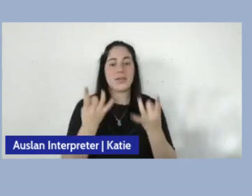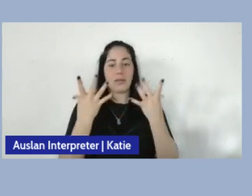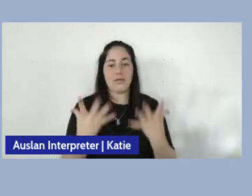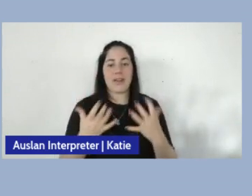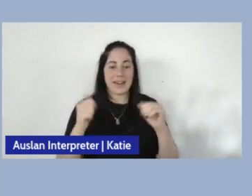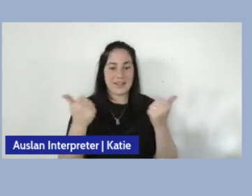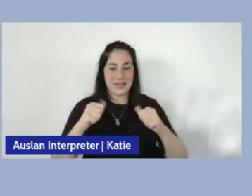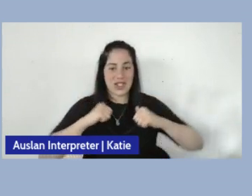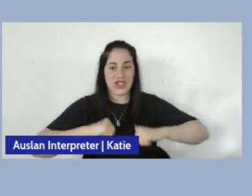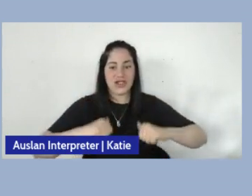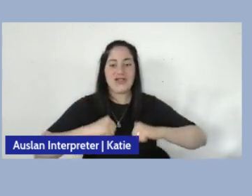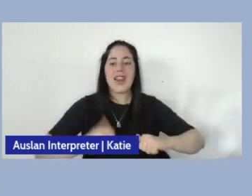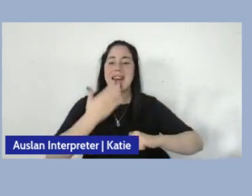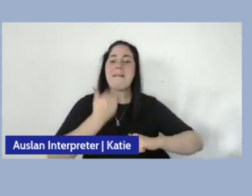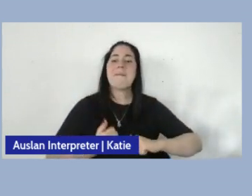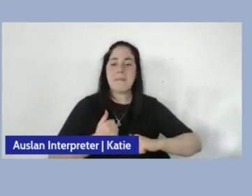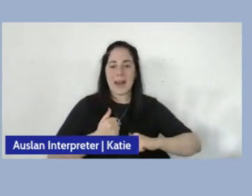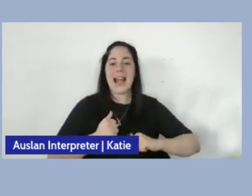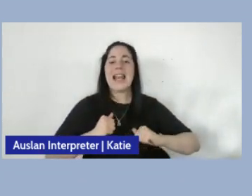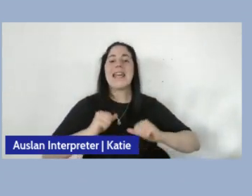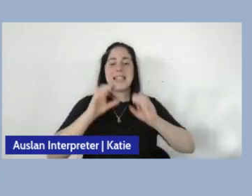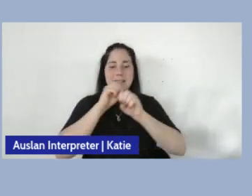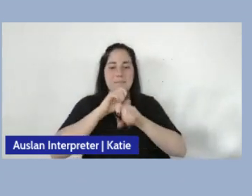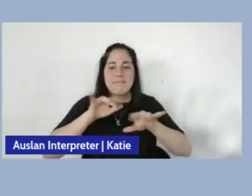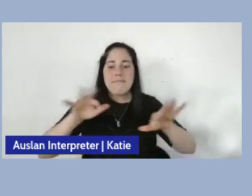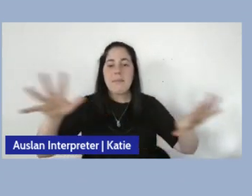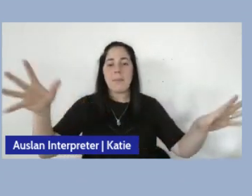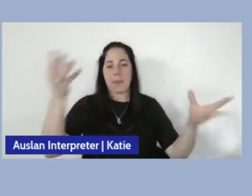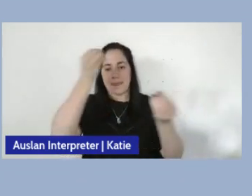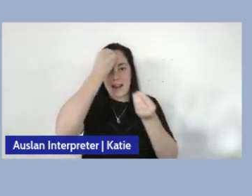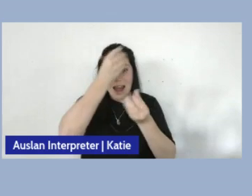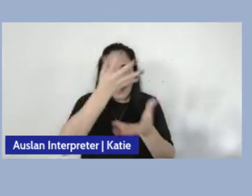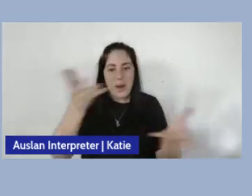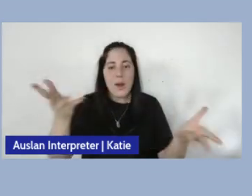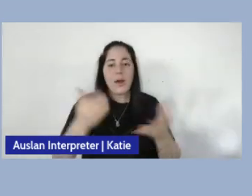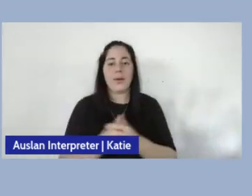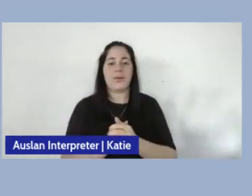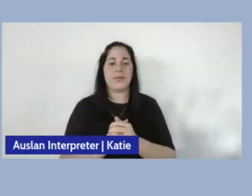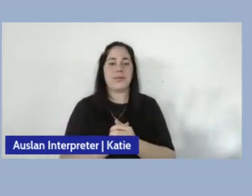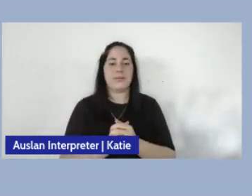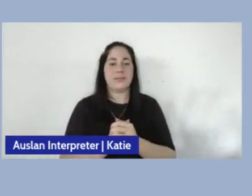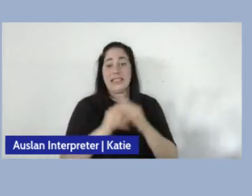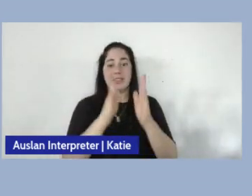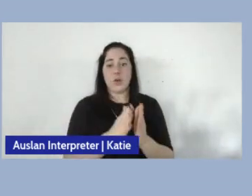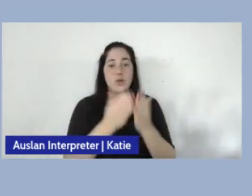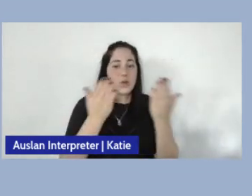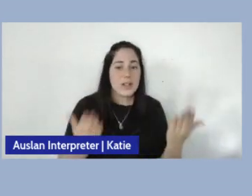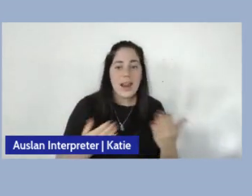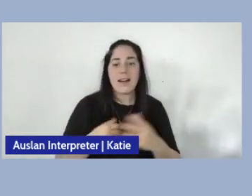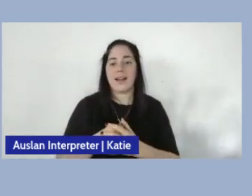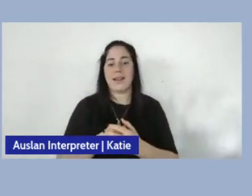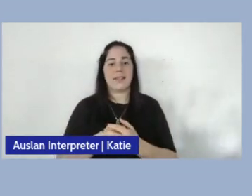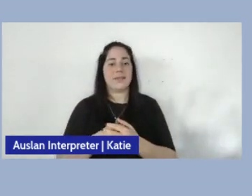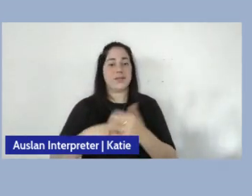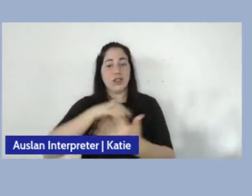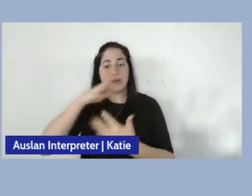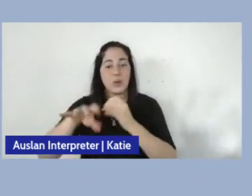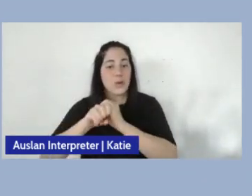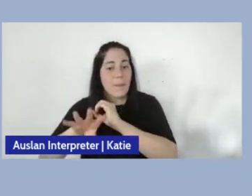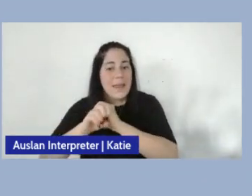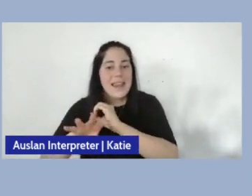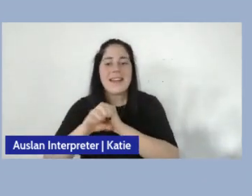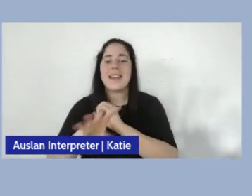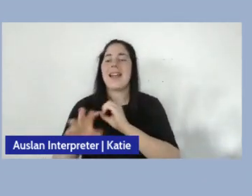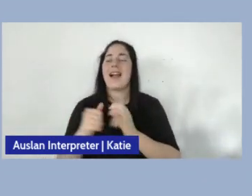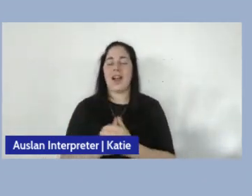please spread the word. So email our link to your colleagues, put it in your newsletter, put it on your socials. We really want to work together to raise